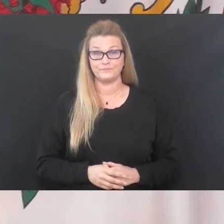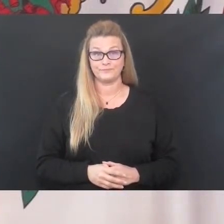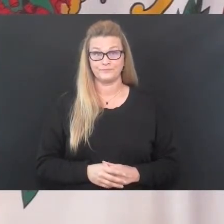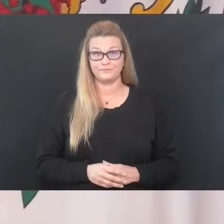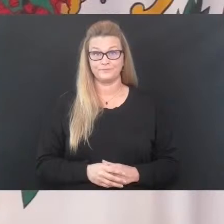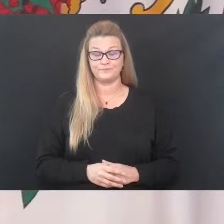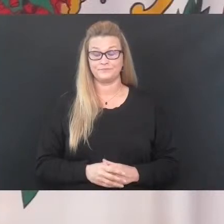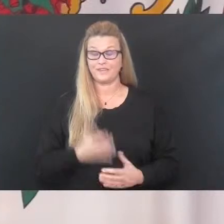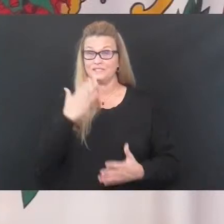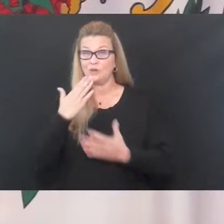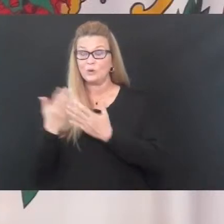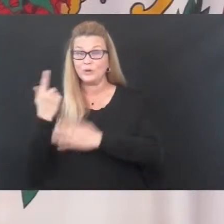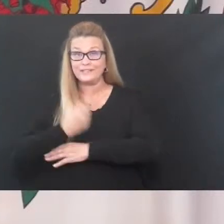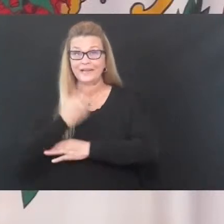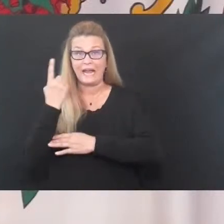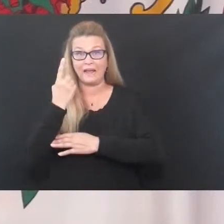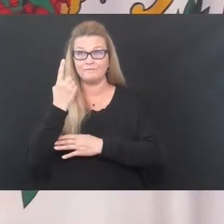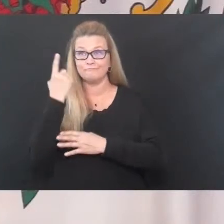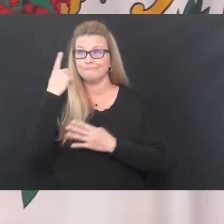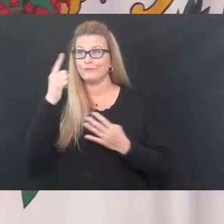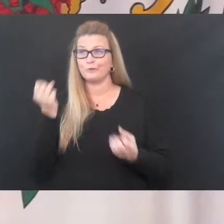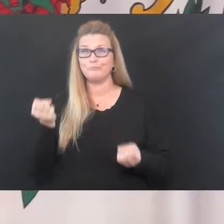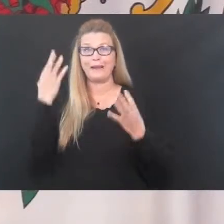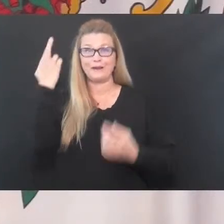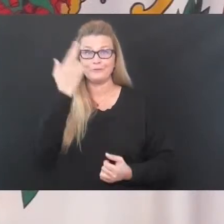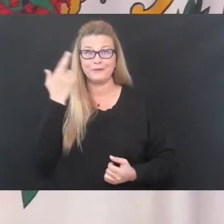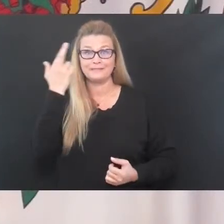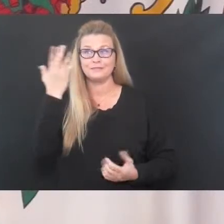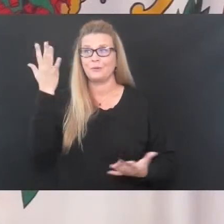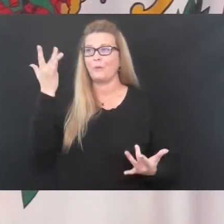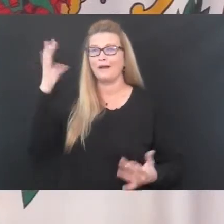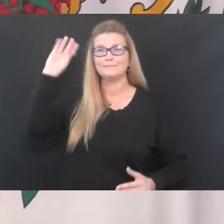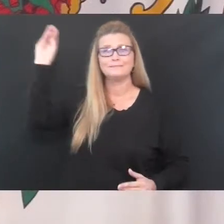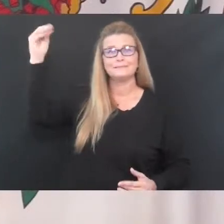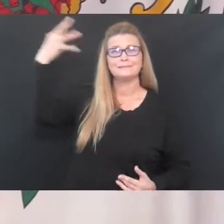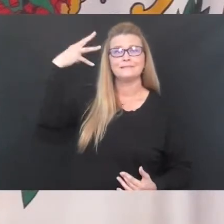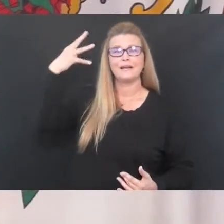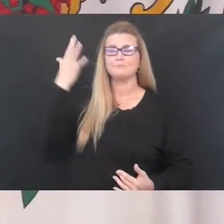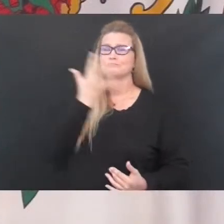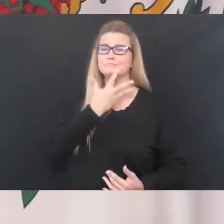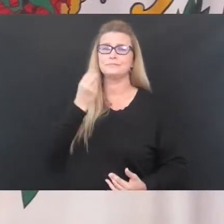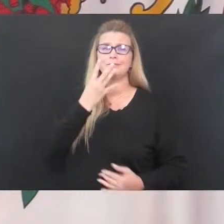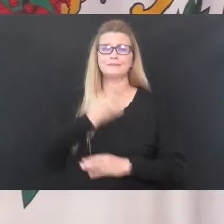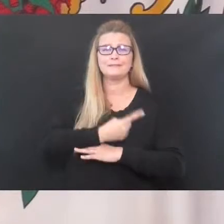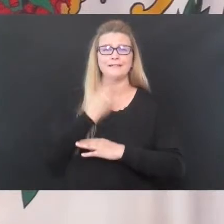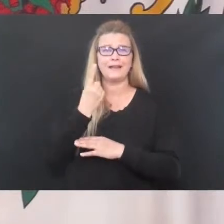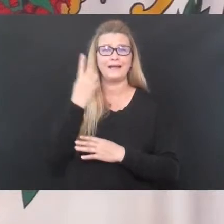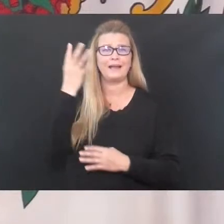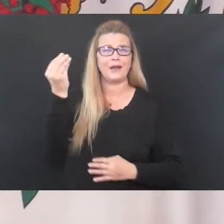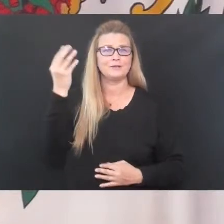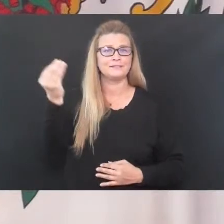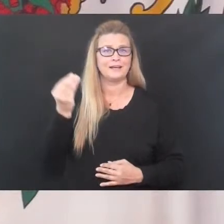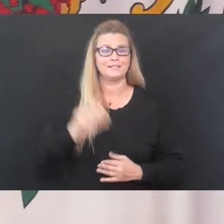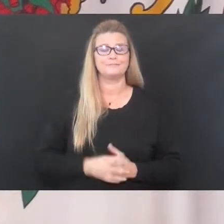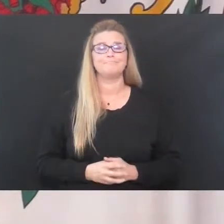surely a good day in a lot of ways. The sun's shining, and it's beautiful outside. It's surely beautiful in West